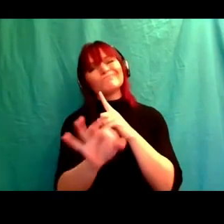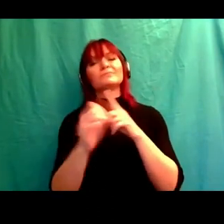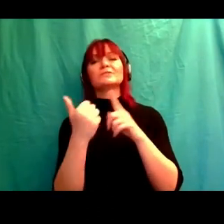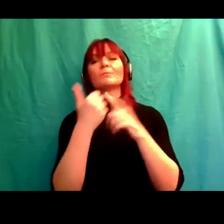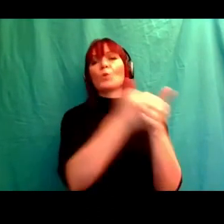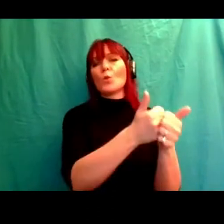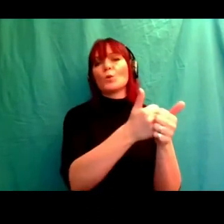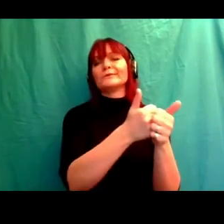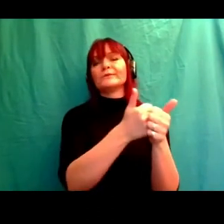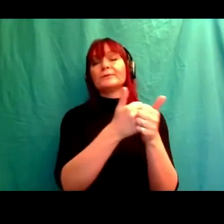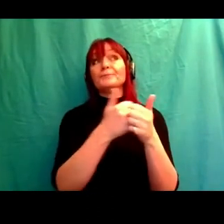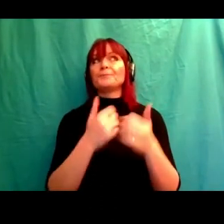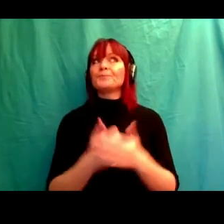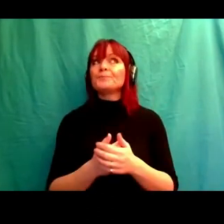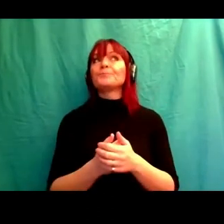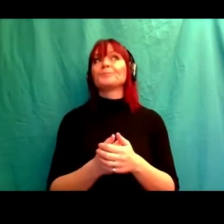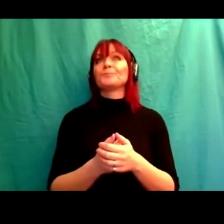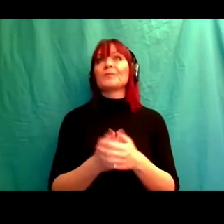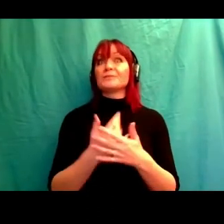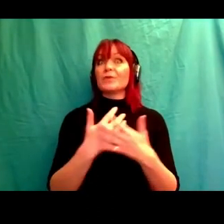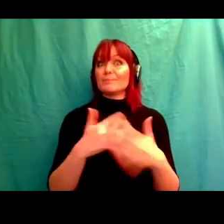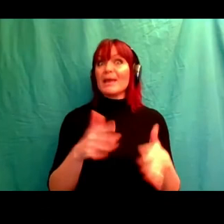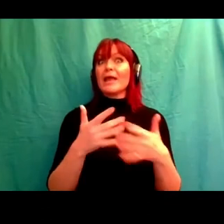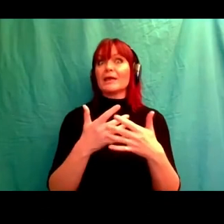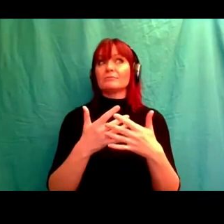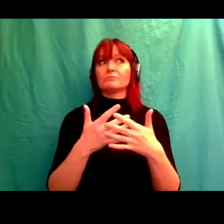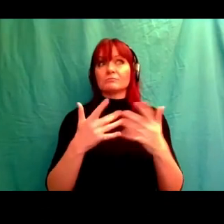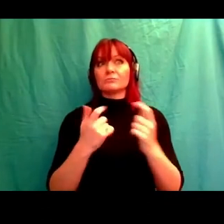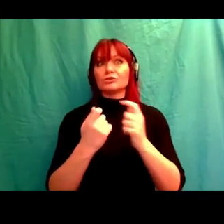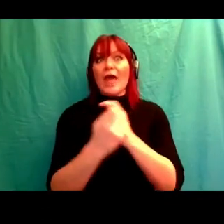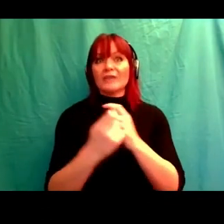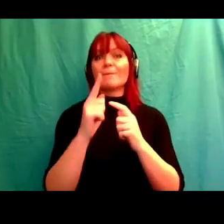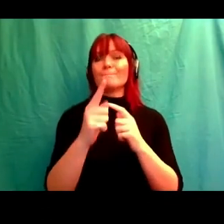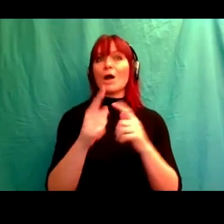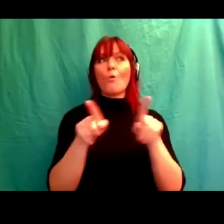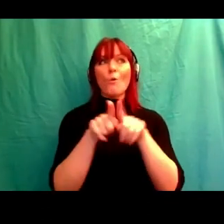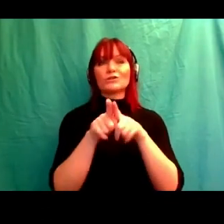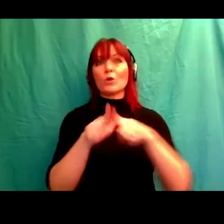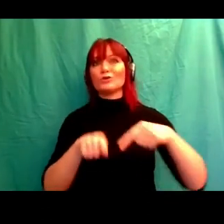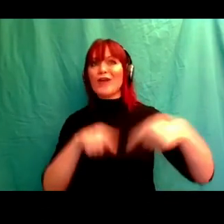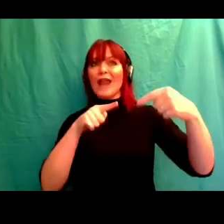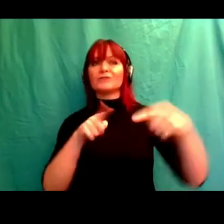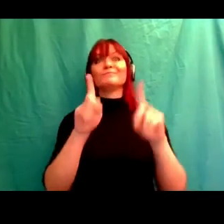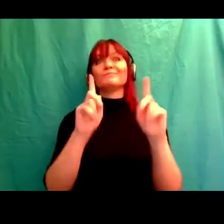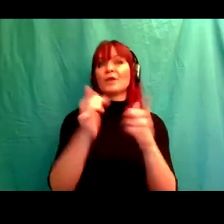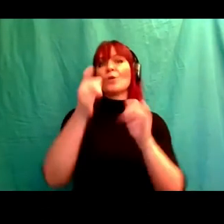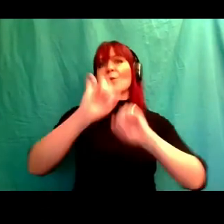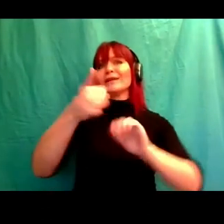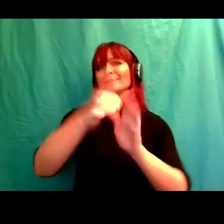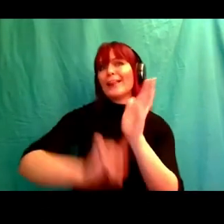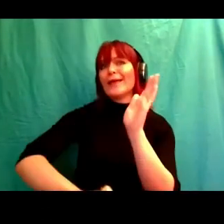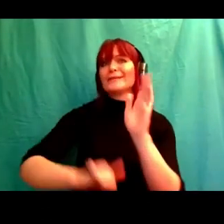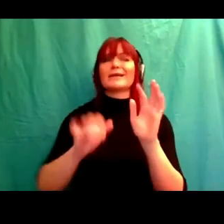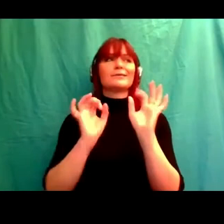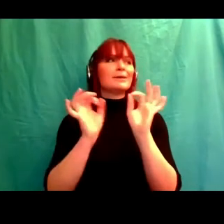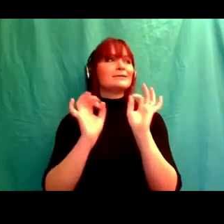signs, but there are major challenges with mental health in terms of shortage of workforce, really long waiting lists, particularly for services like children